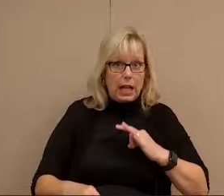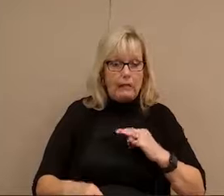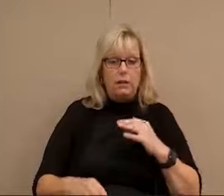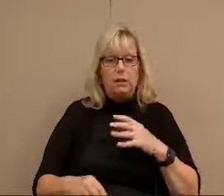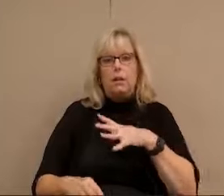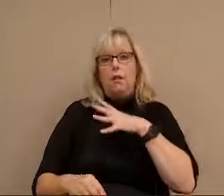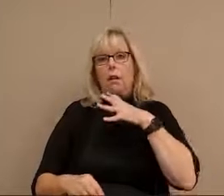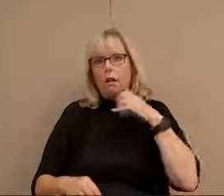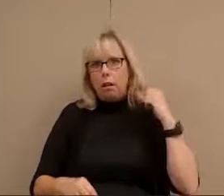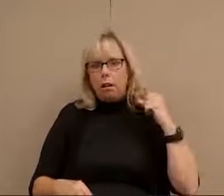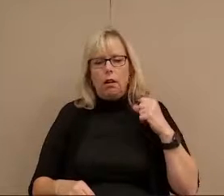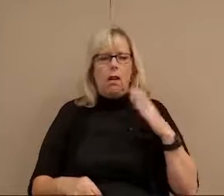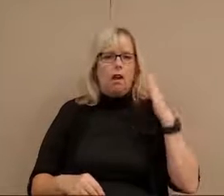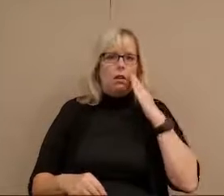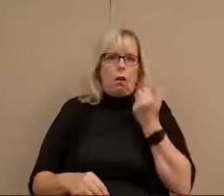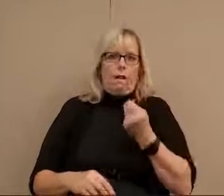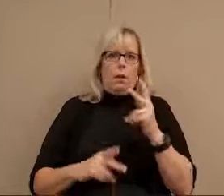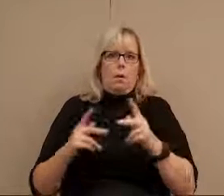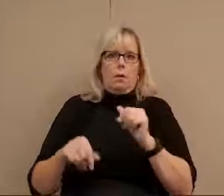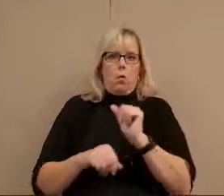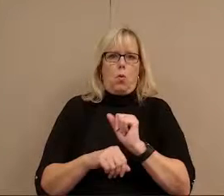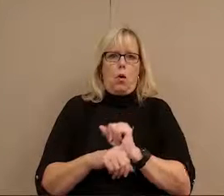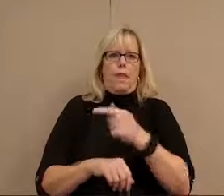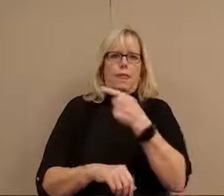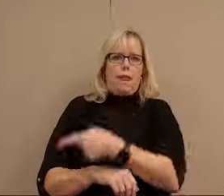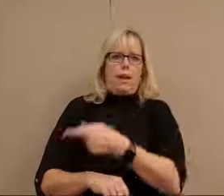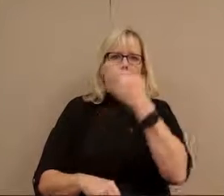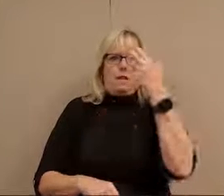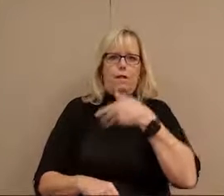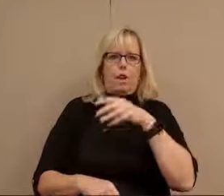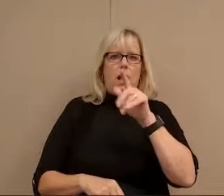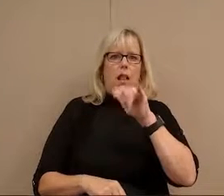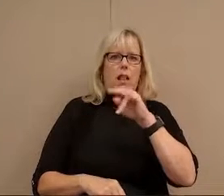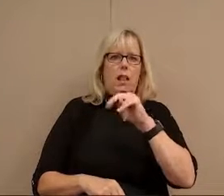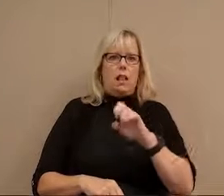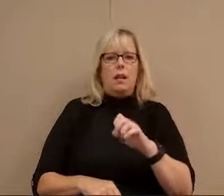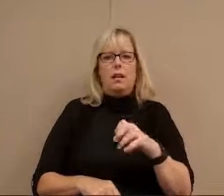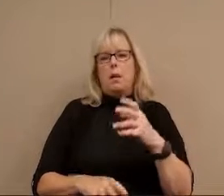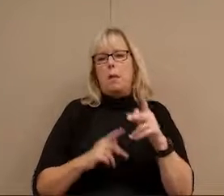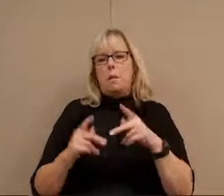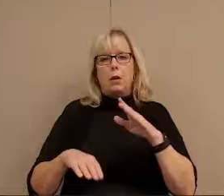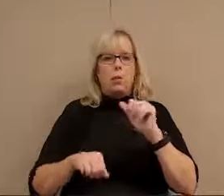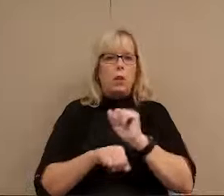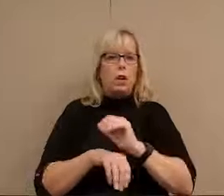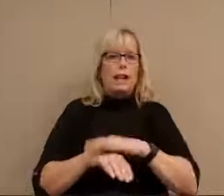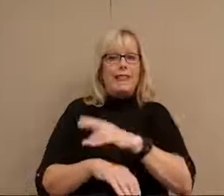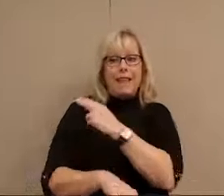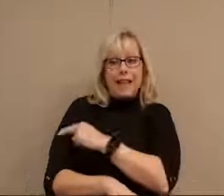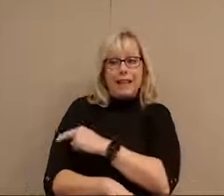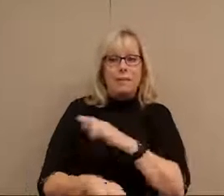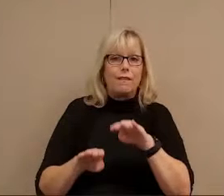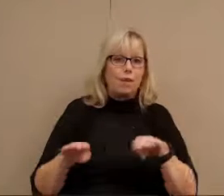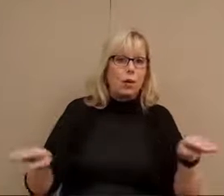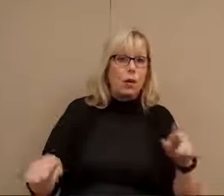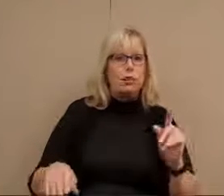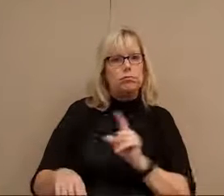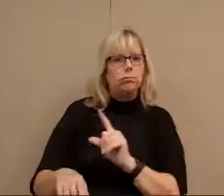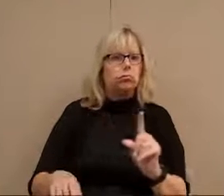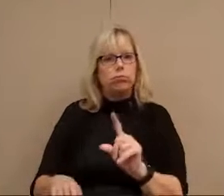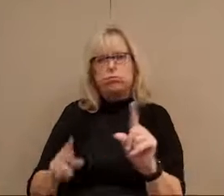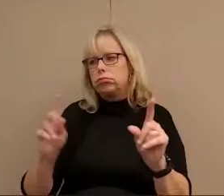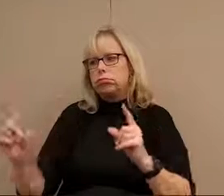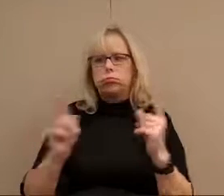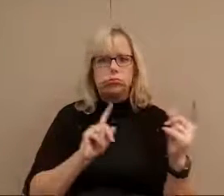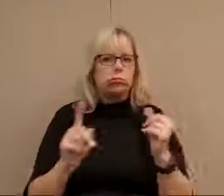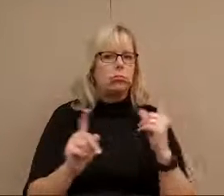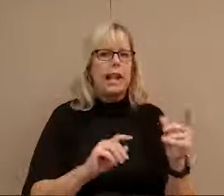few people that are on that front line in the ED or on the floors at the hospital. How is the